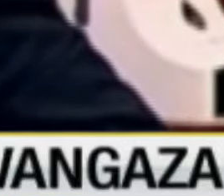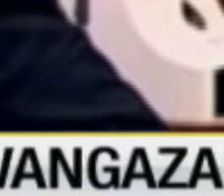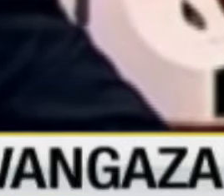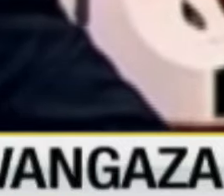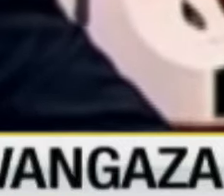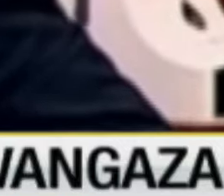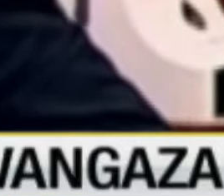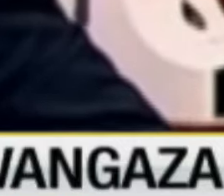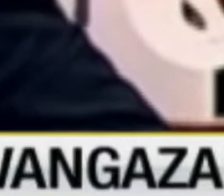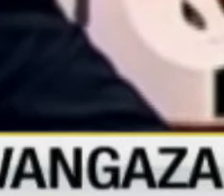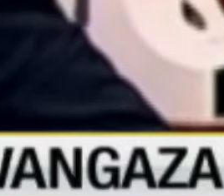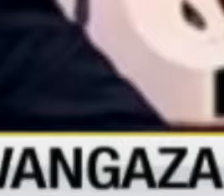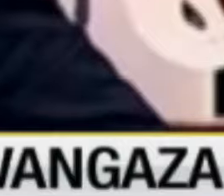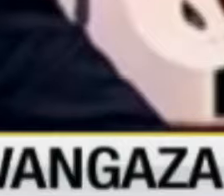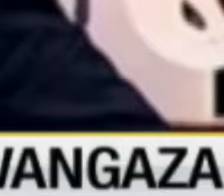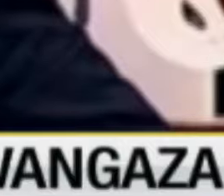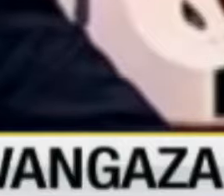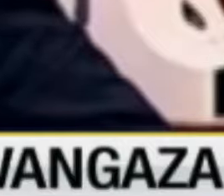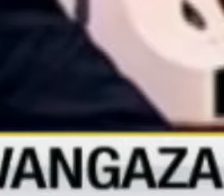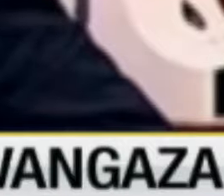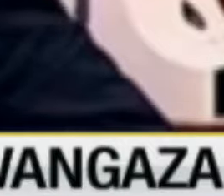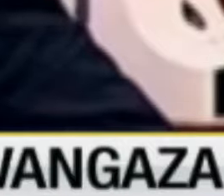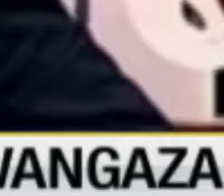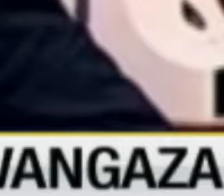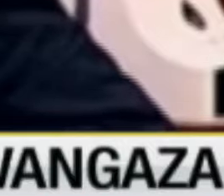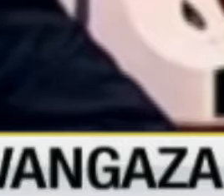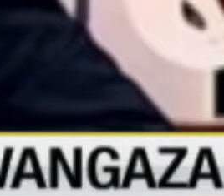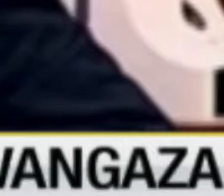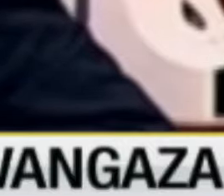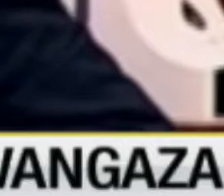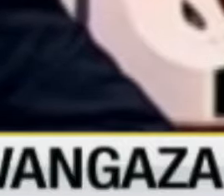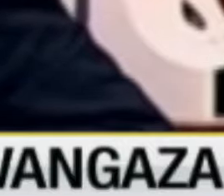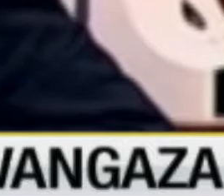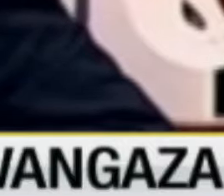short of the constitutional requirement that